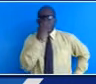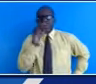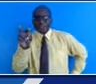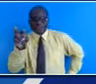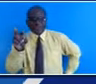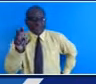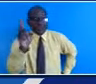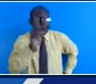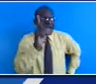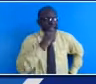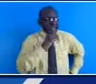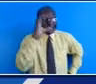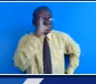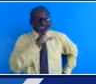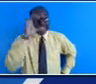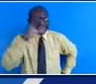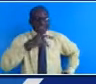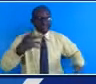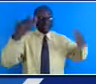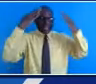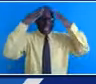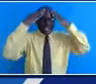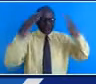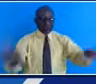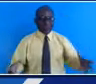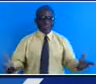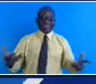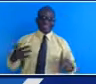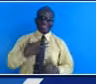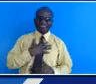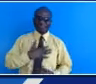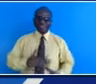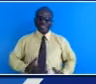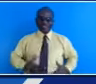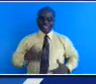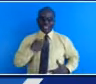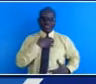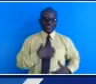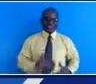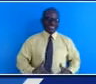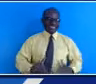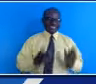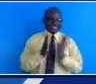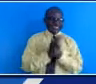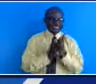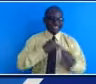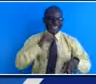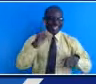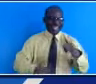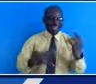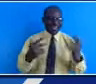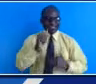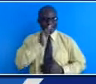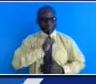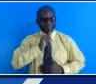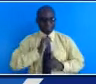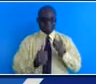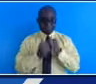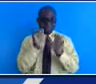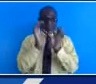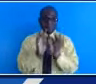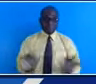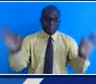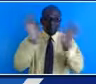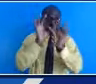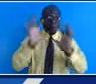operated, over the weekend I had a conversation with a woman who has a hair salon over in the Sound Shore, and she had some questions about what she